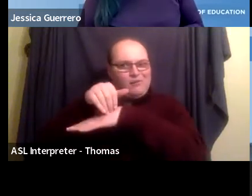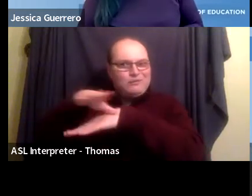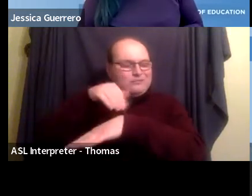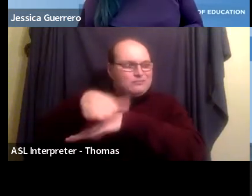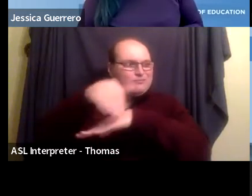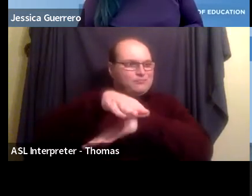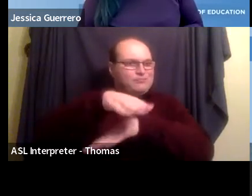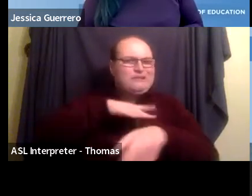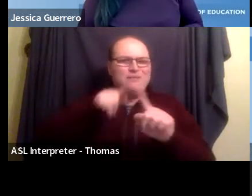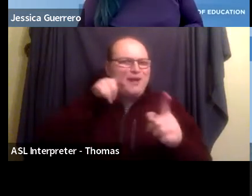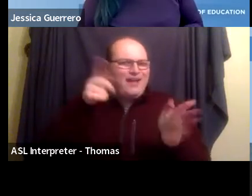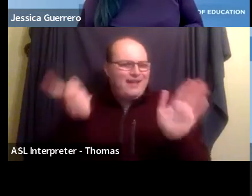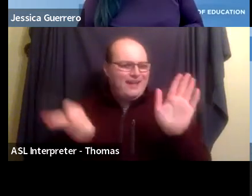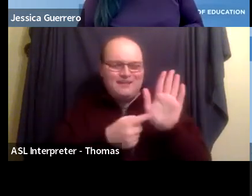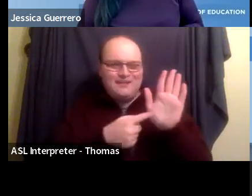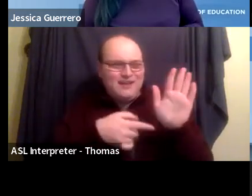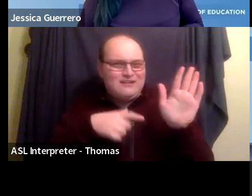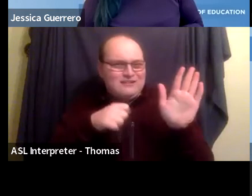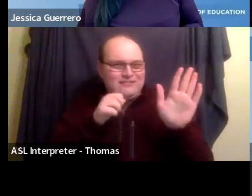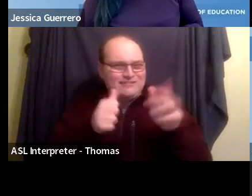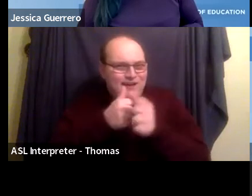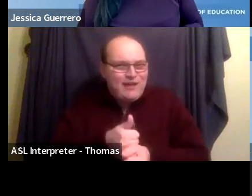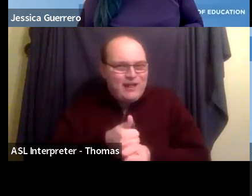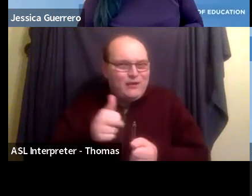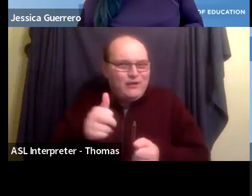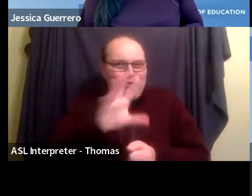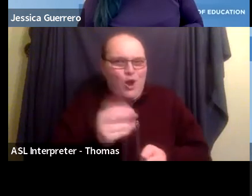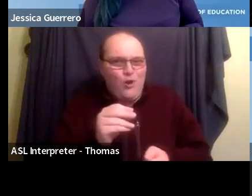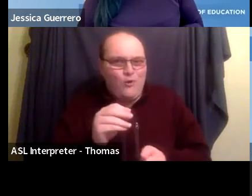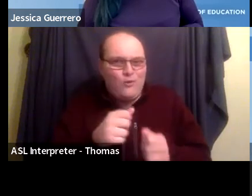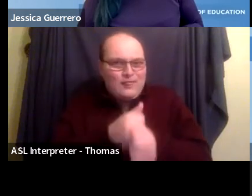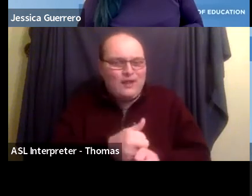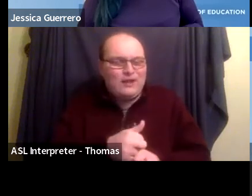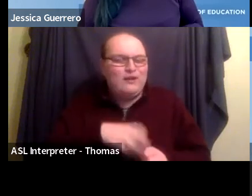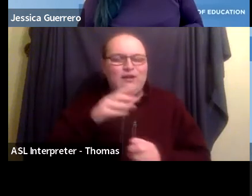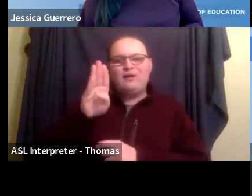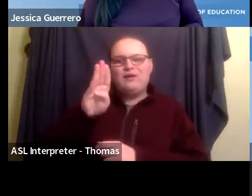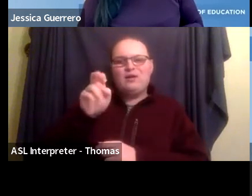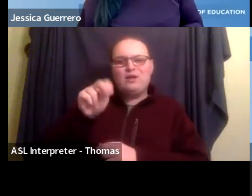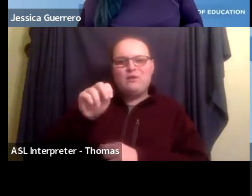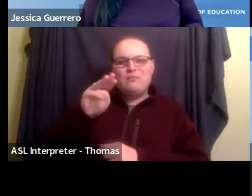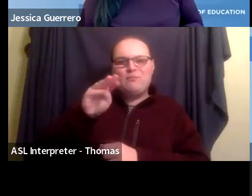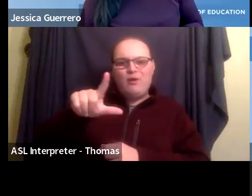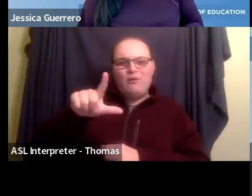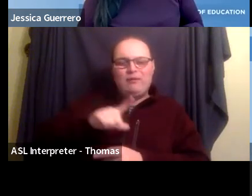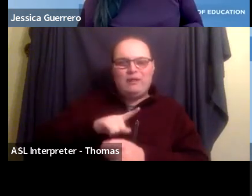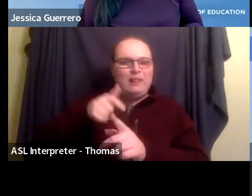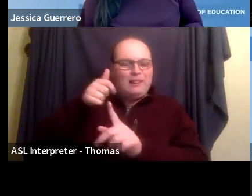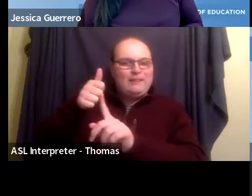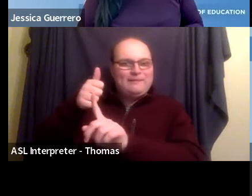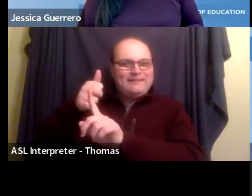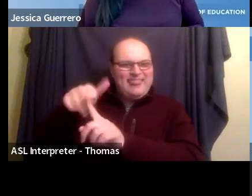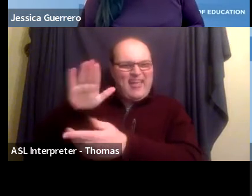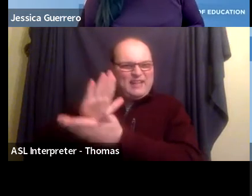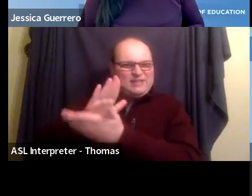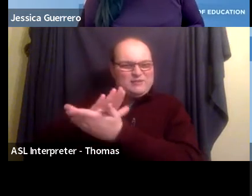or ideas, because Bone Mill is ranked, the note it's